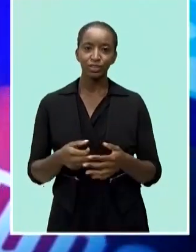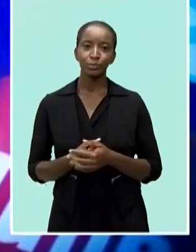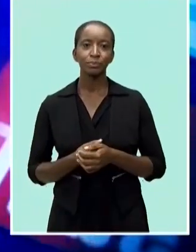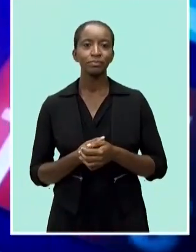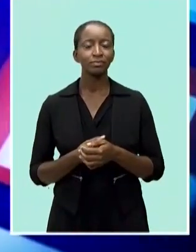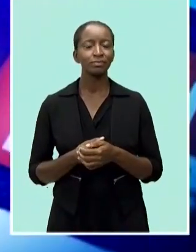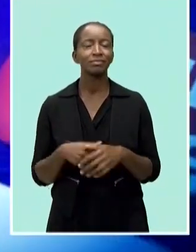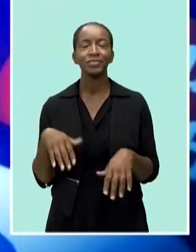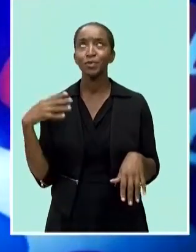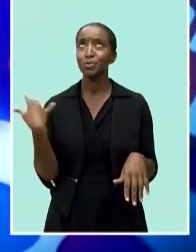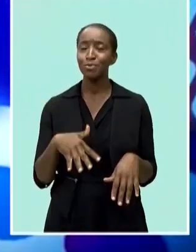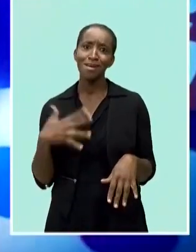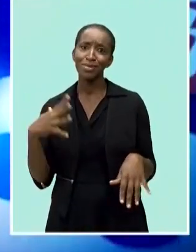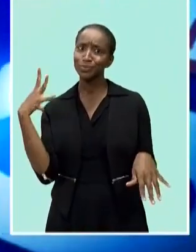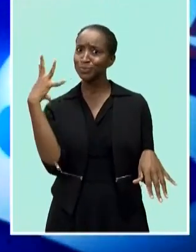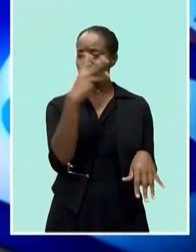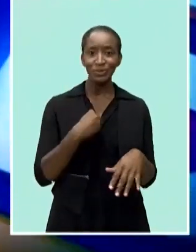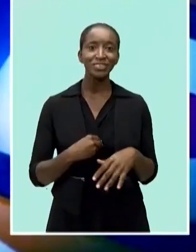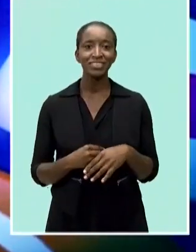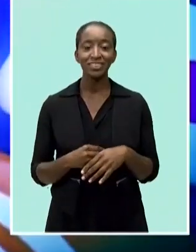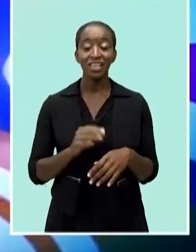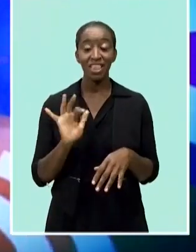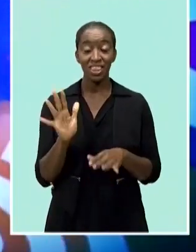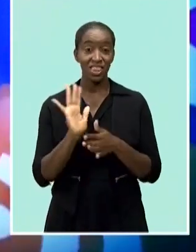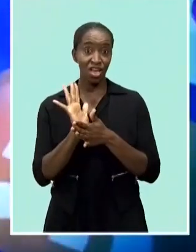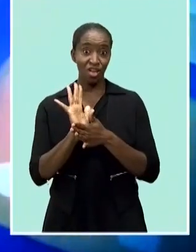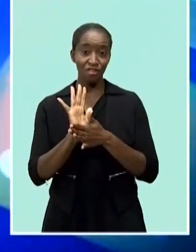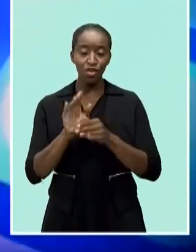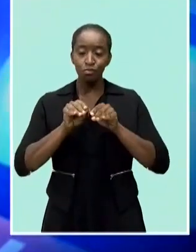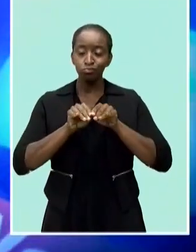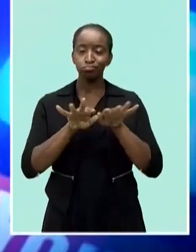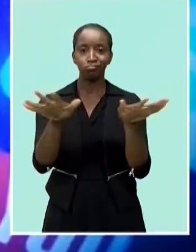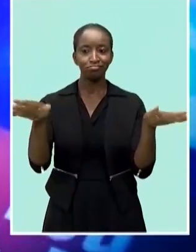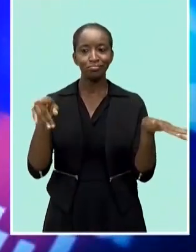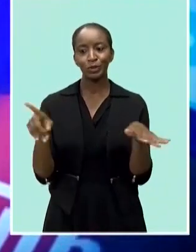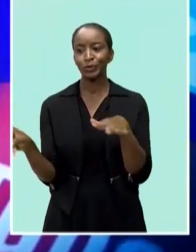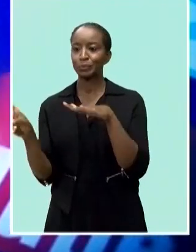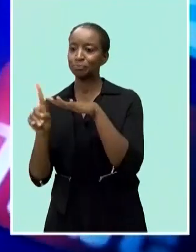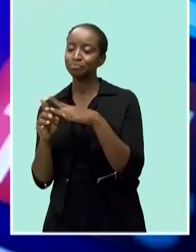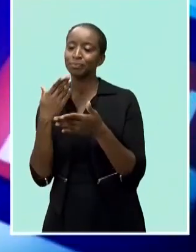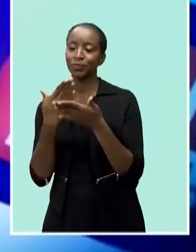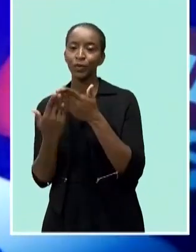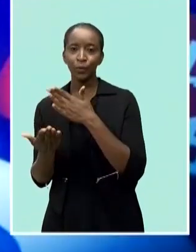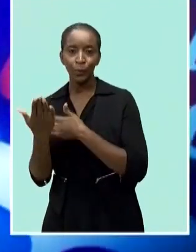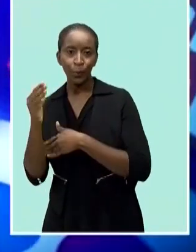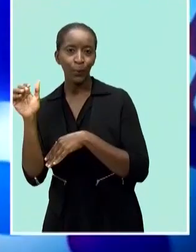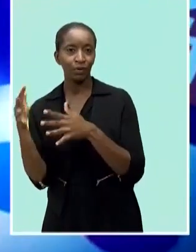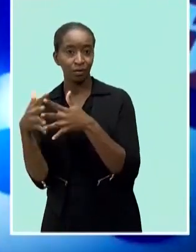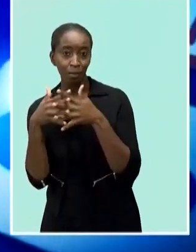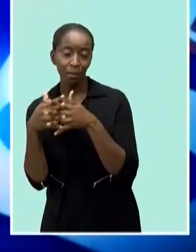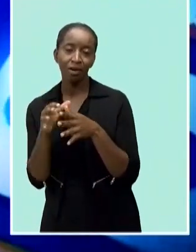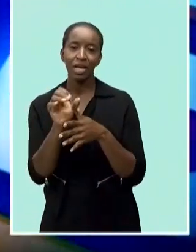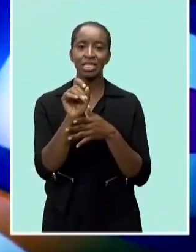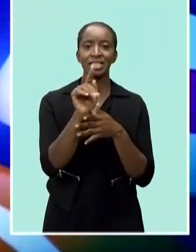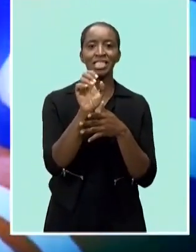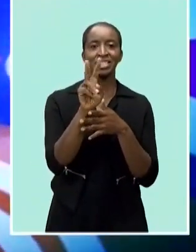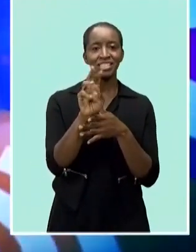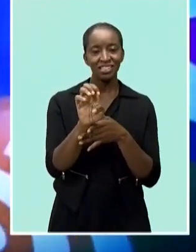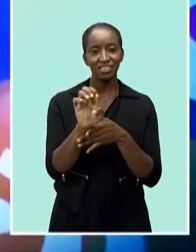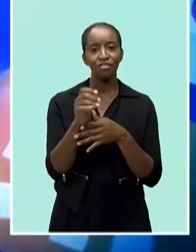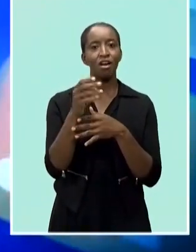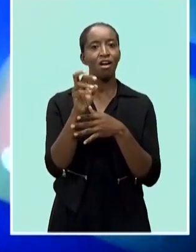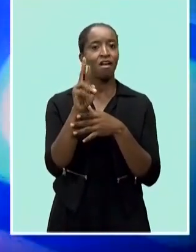Just amazing. And since that video was uploaded, Kane has appeared on Good Morning America, The Steve Harvey Show, and even performed in